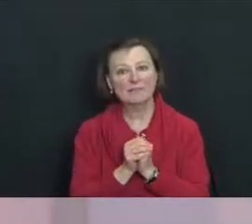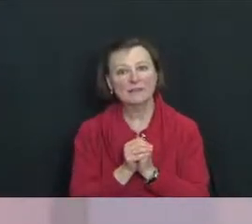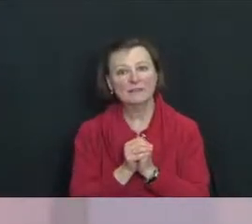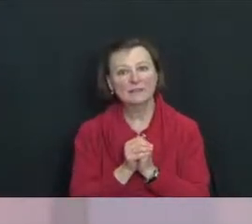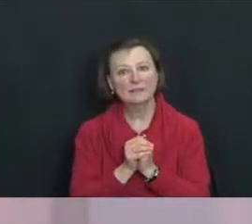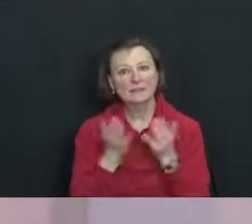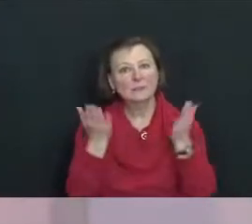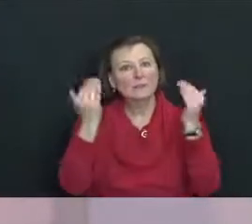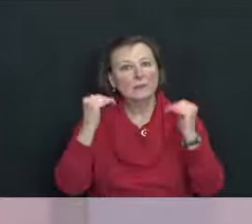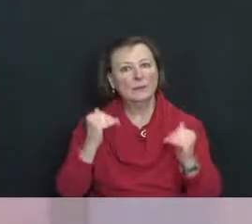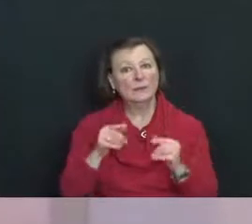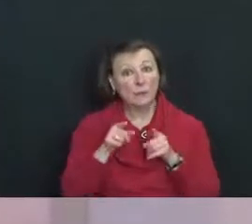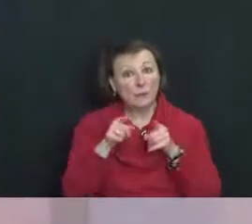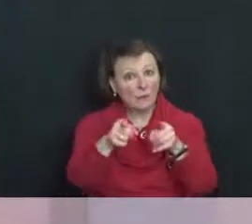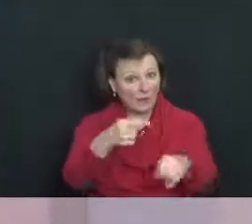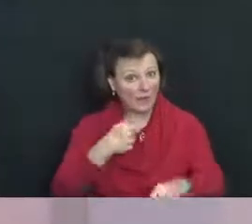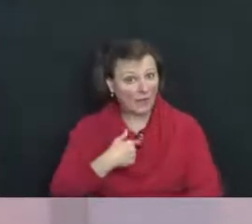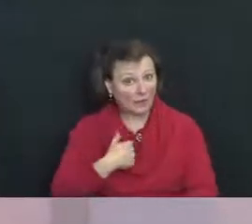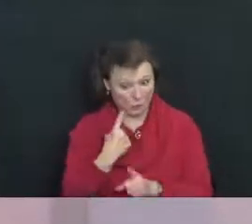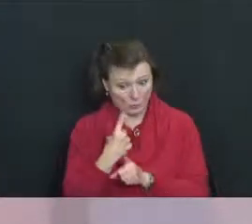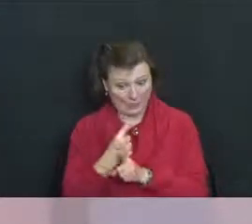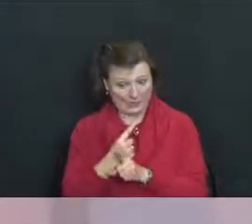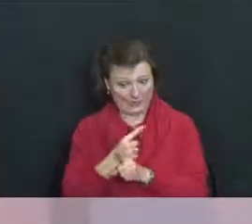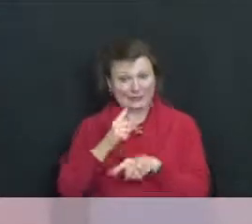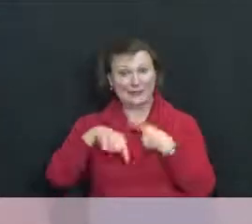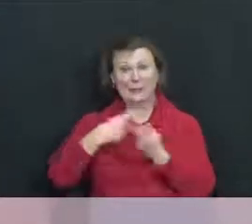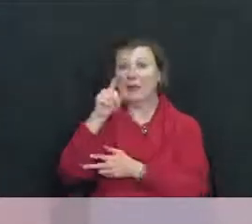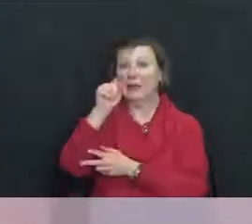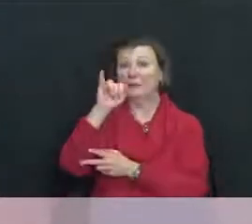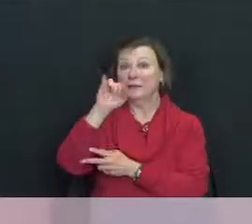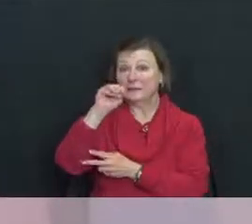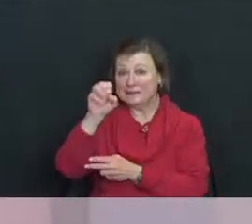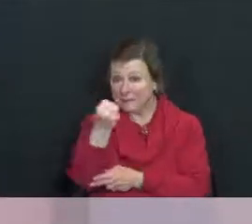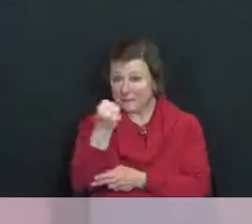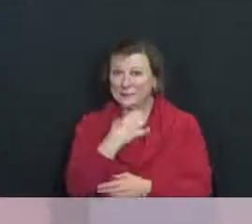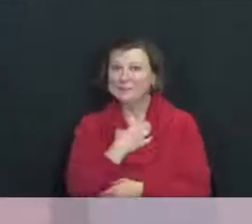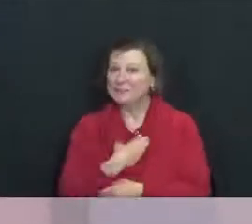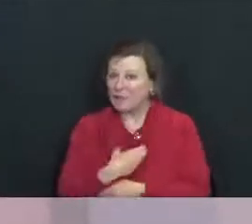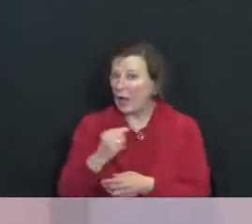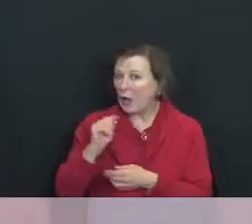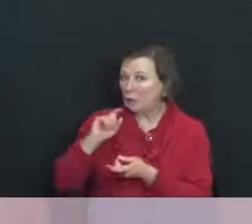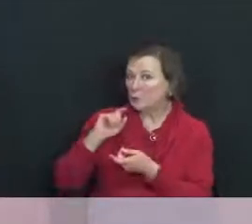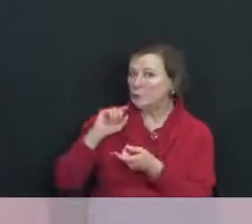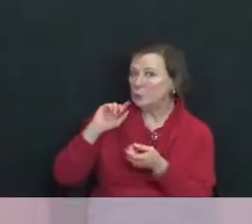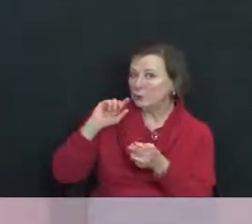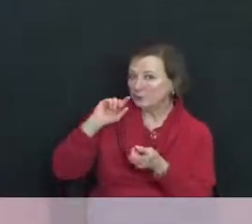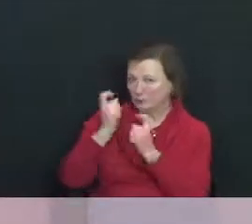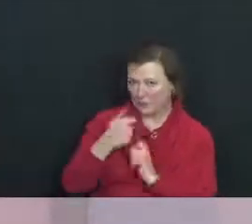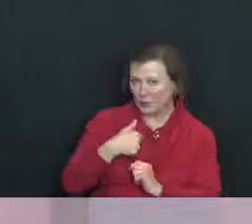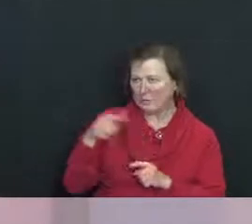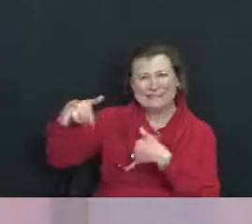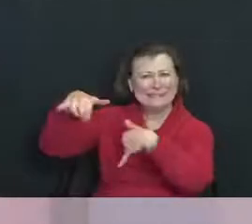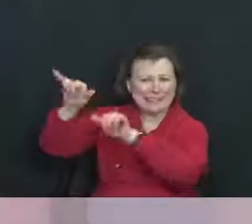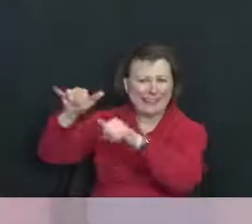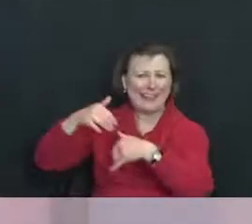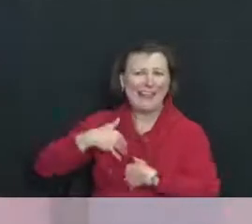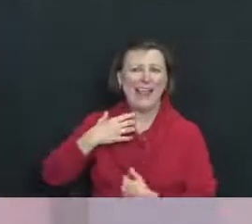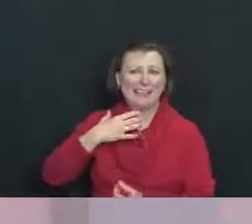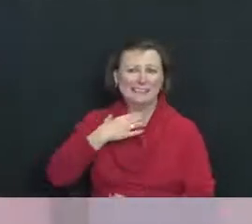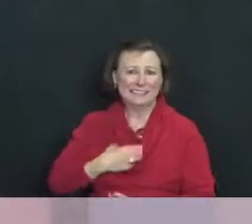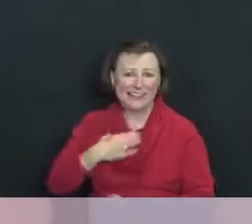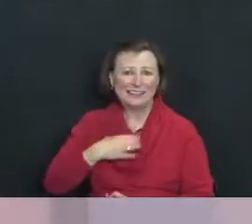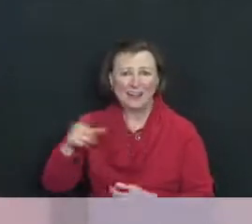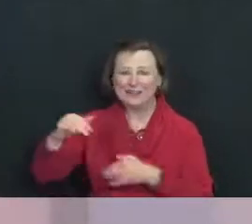So while I was right about Tim's desire to convert me, and he still has that desire, he sent me a nice Christmas